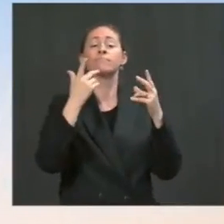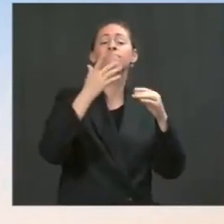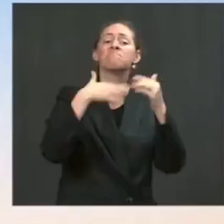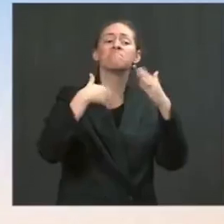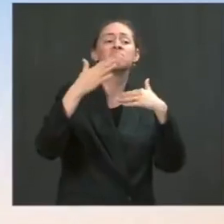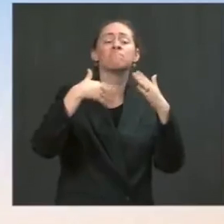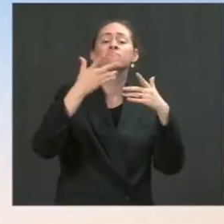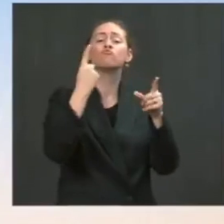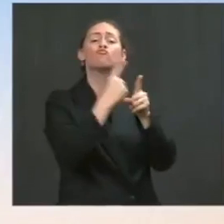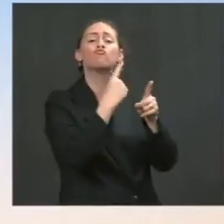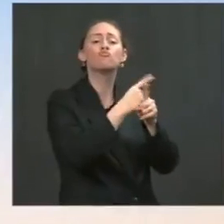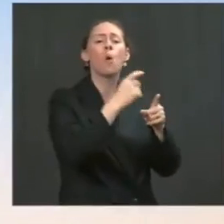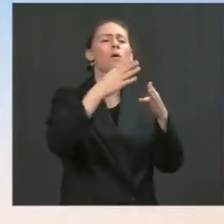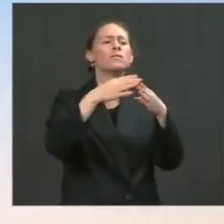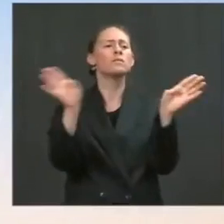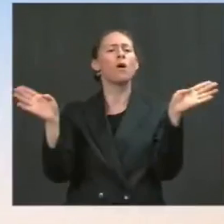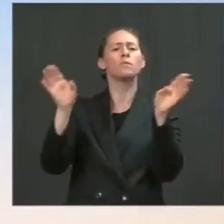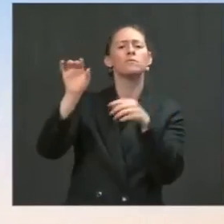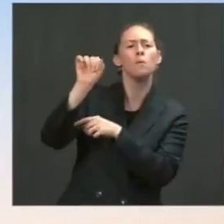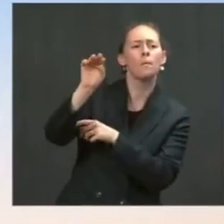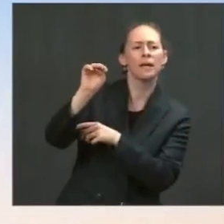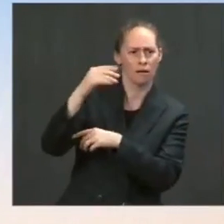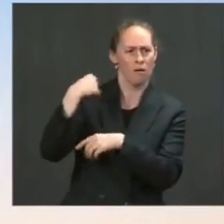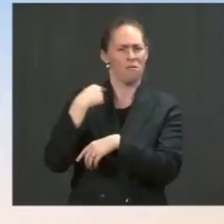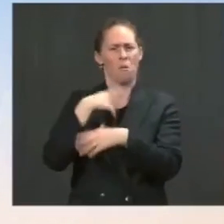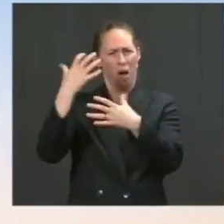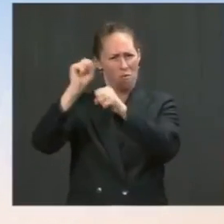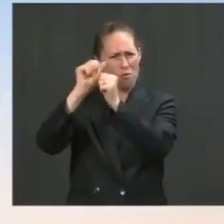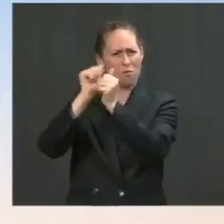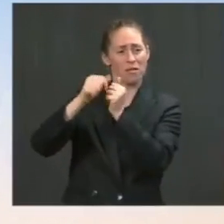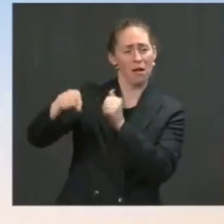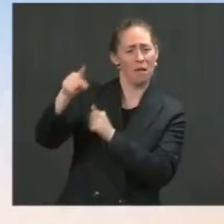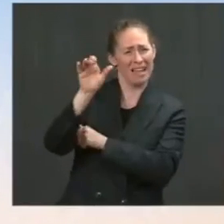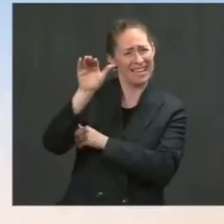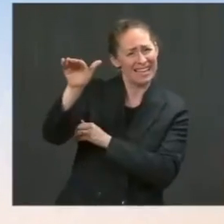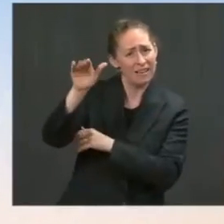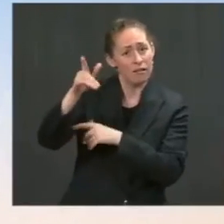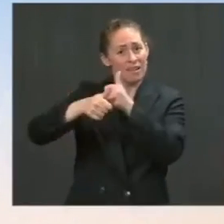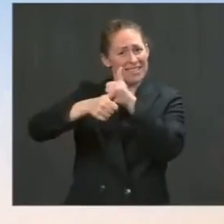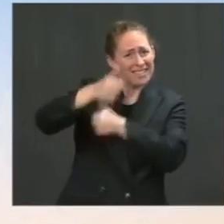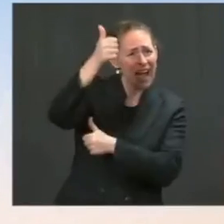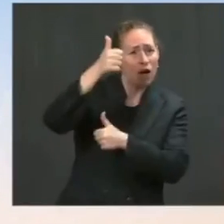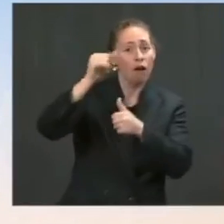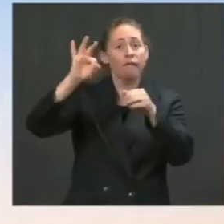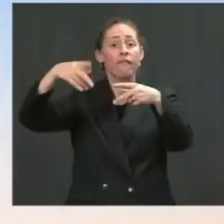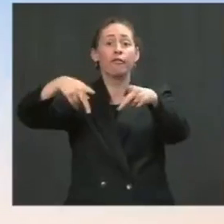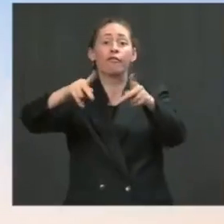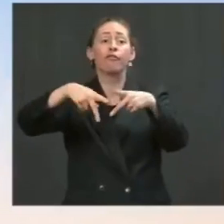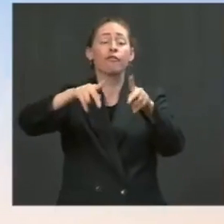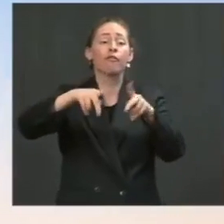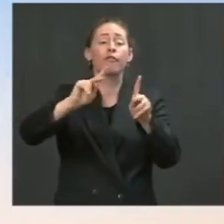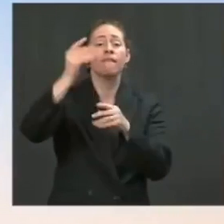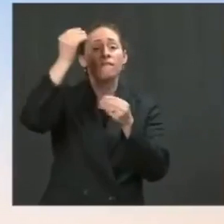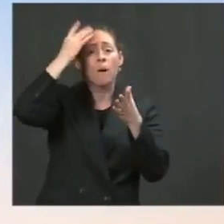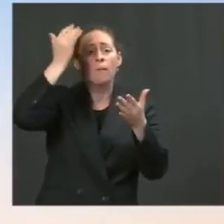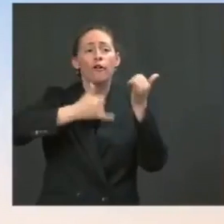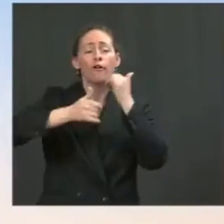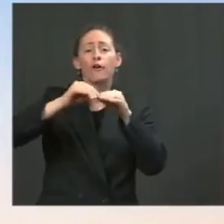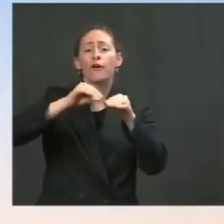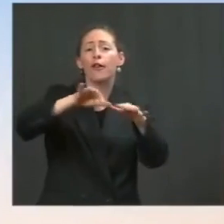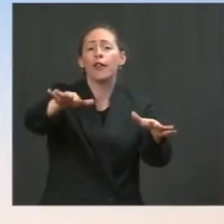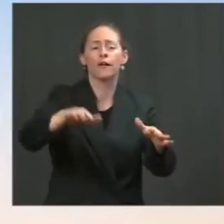better understand the enforcement of social media platform policies. So let me give you an example just to illustrate it a little bit.